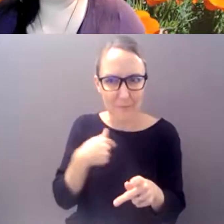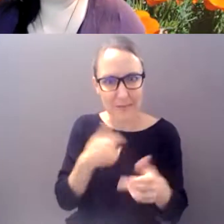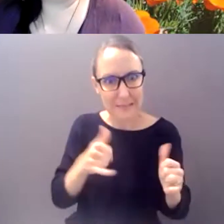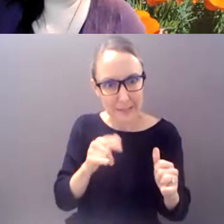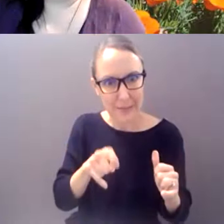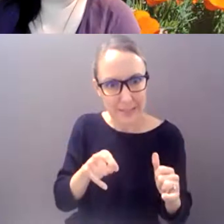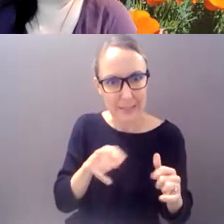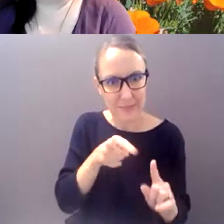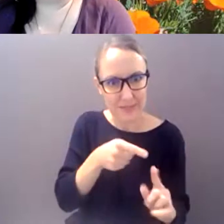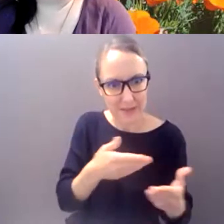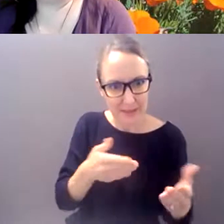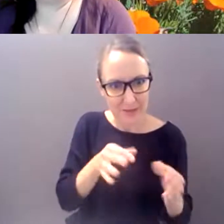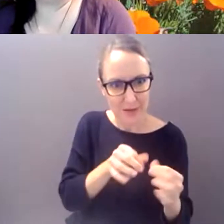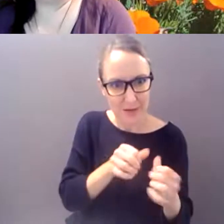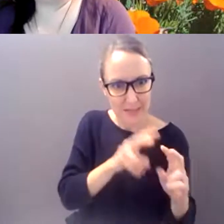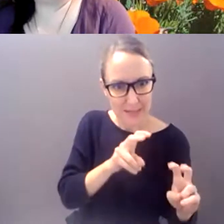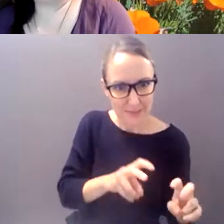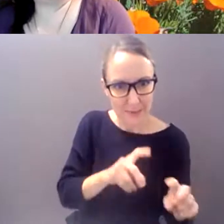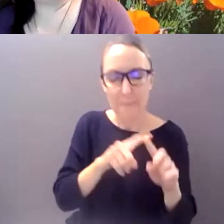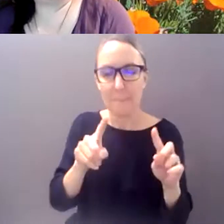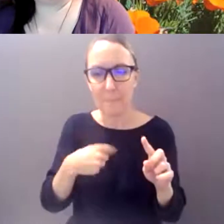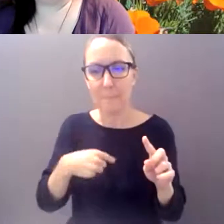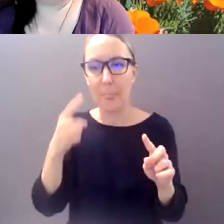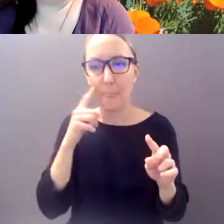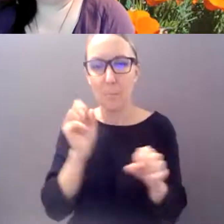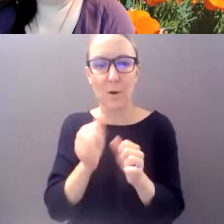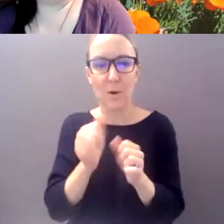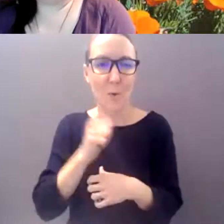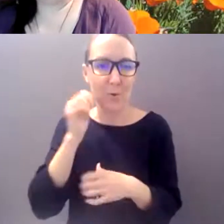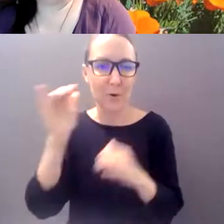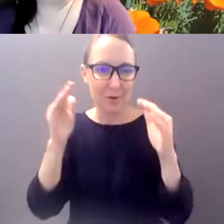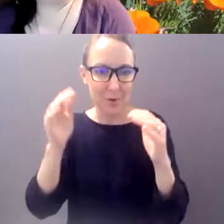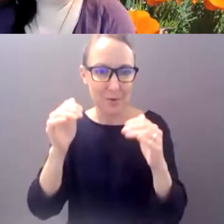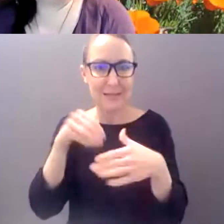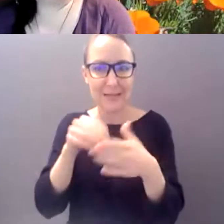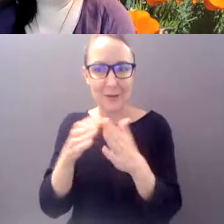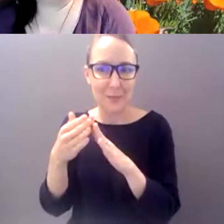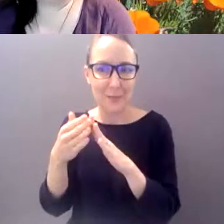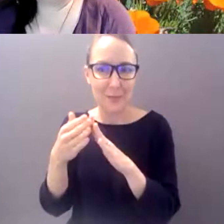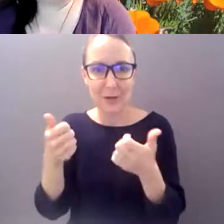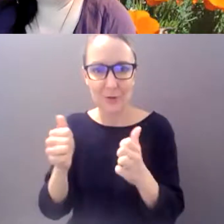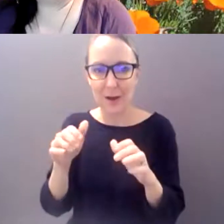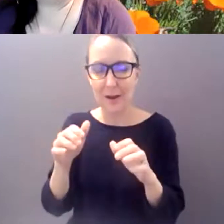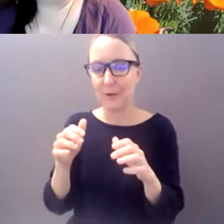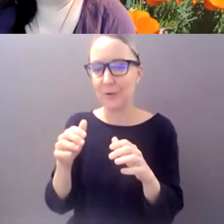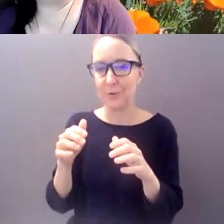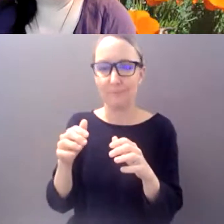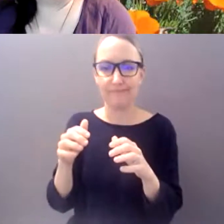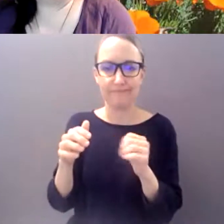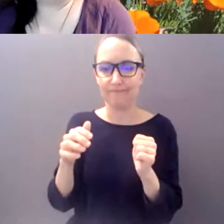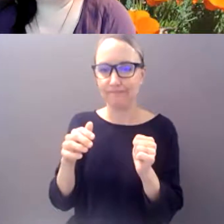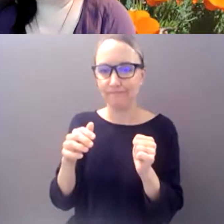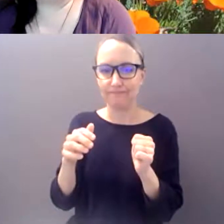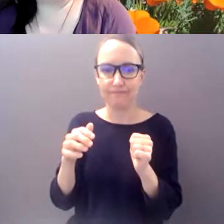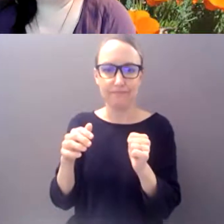convinced that in working with older adults in the community, trying to do, comprehensive